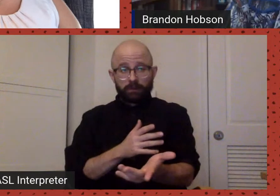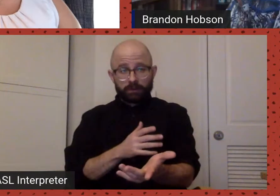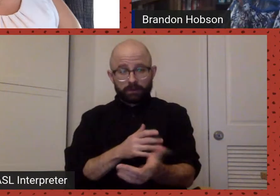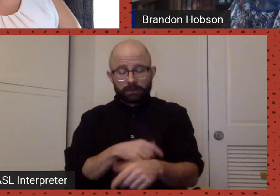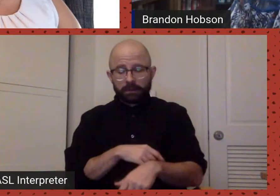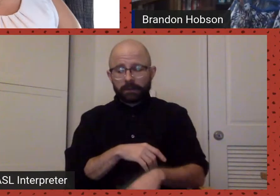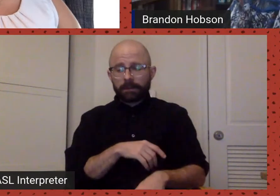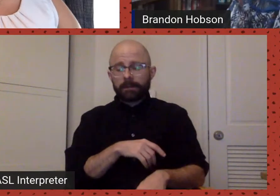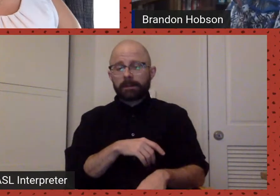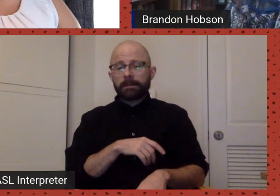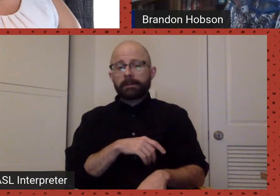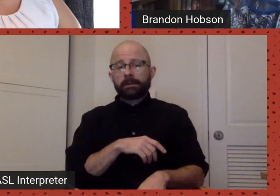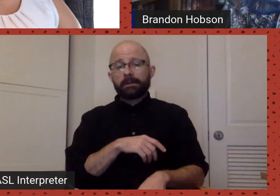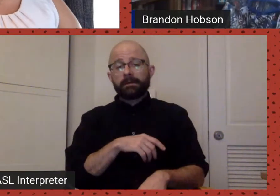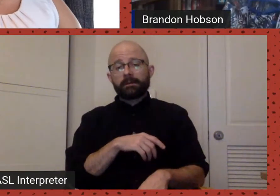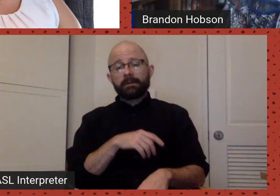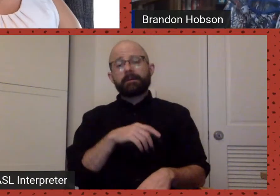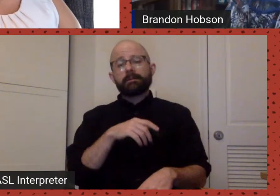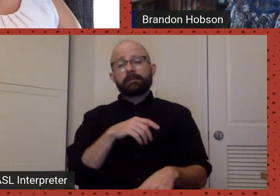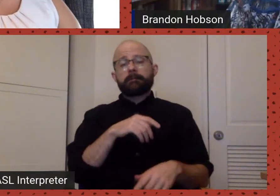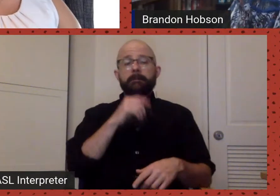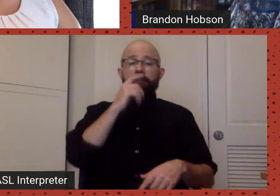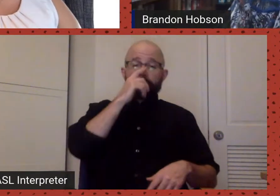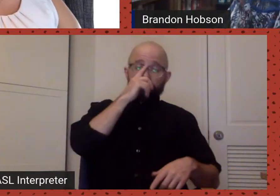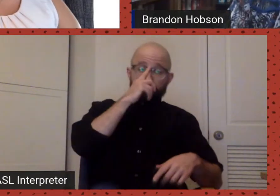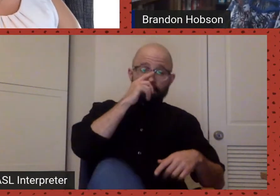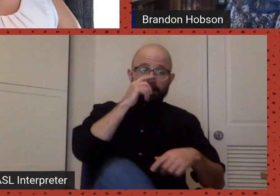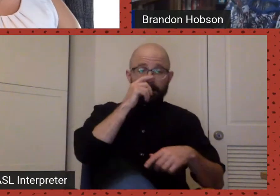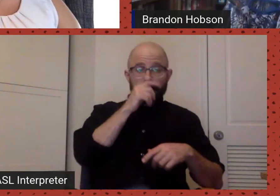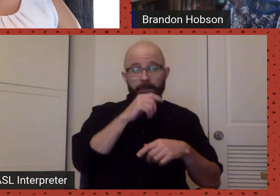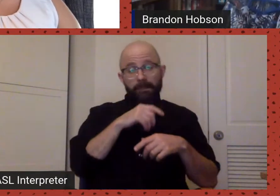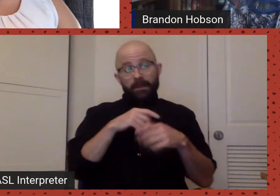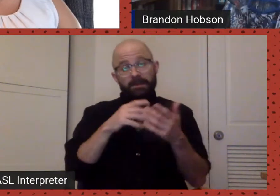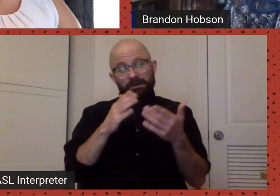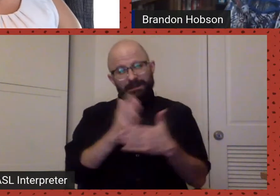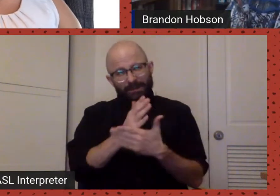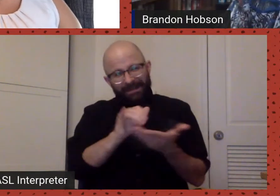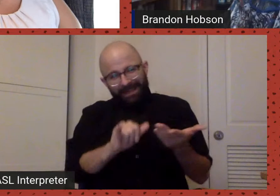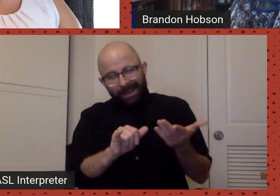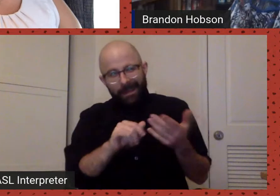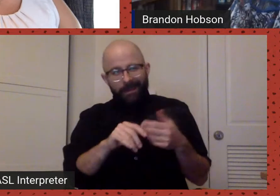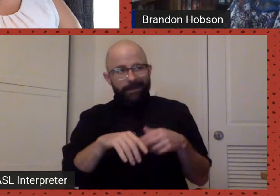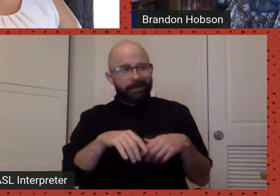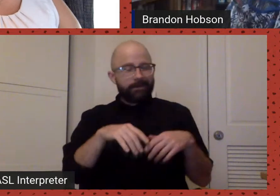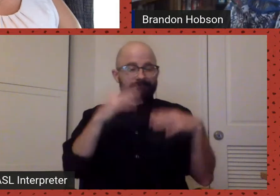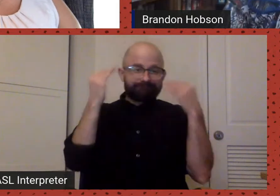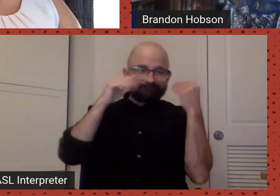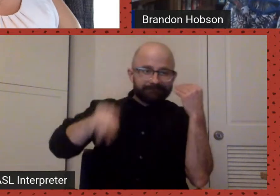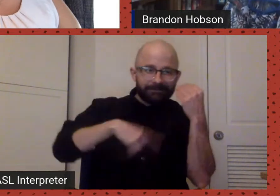And so between that and thinking about violence